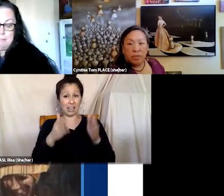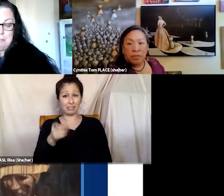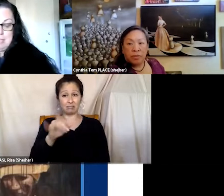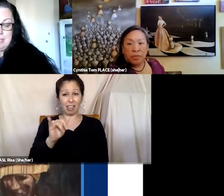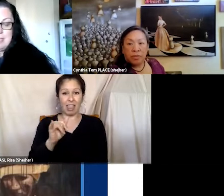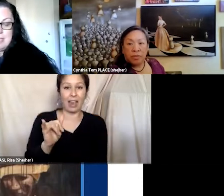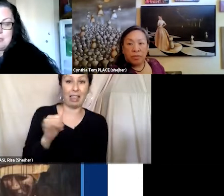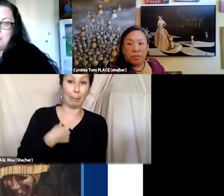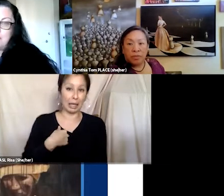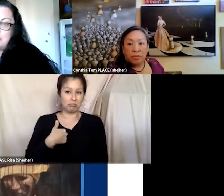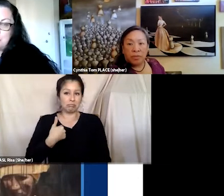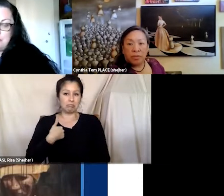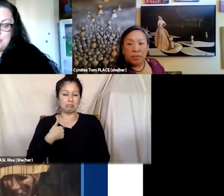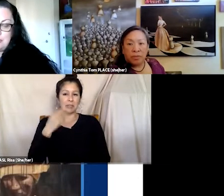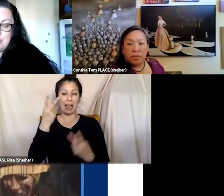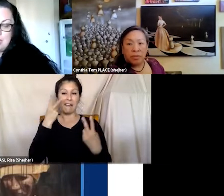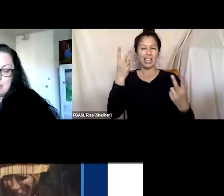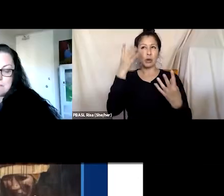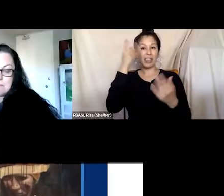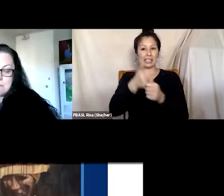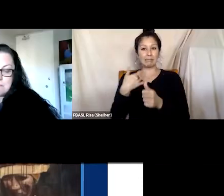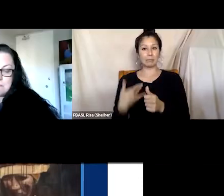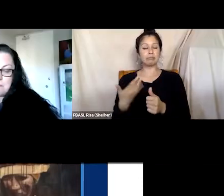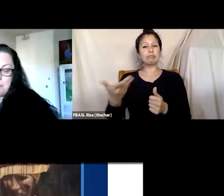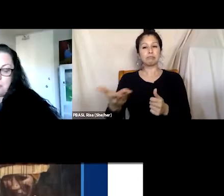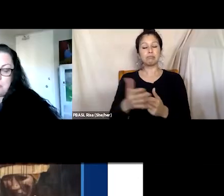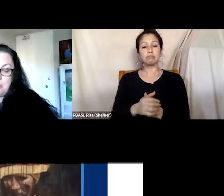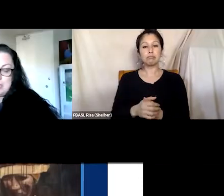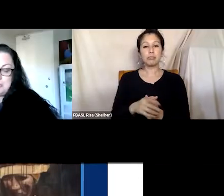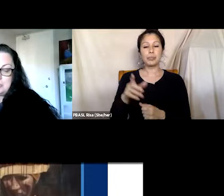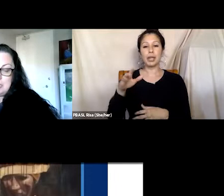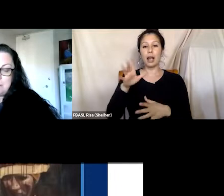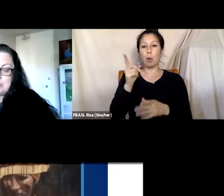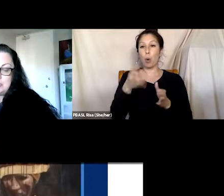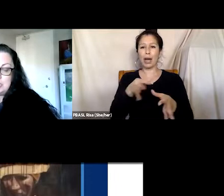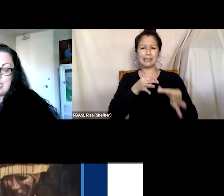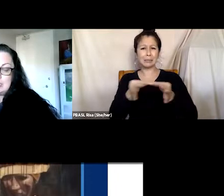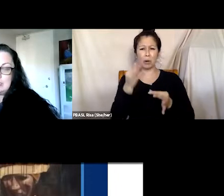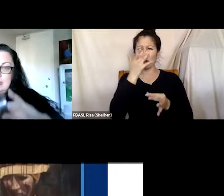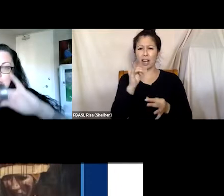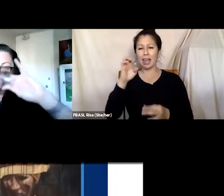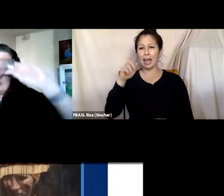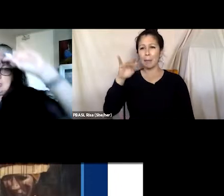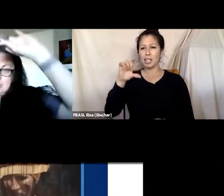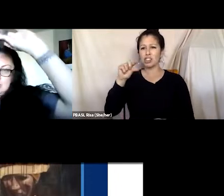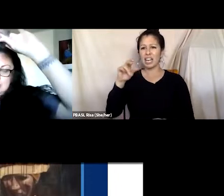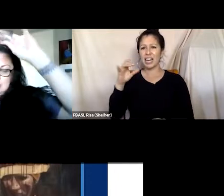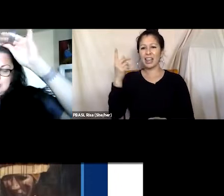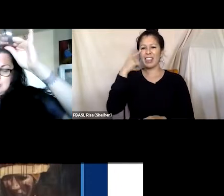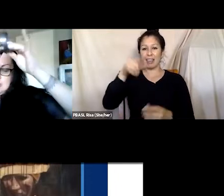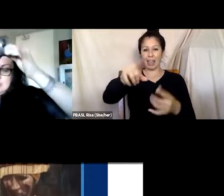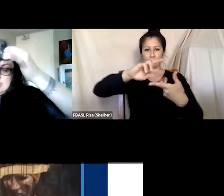like me and more of a visual thinker, a way to explain epigenetics is to think of the